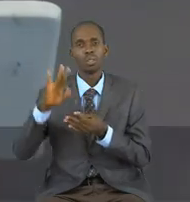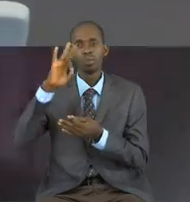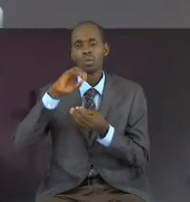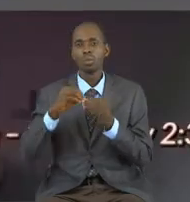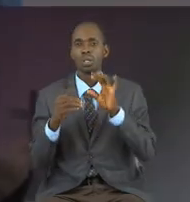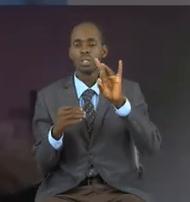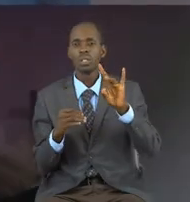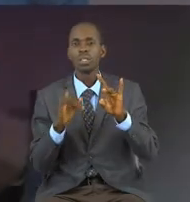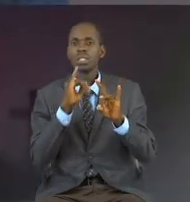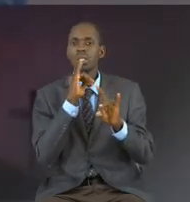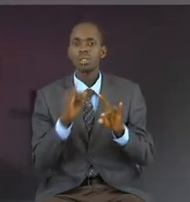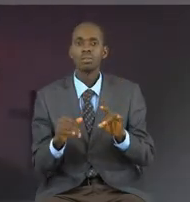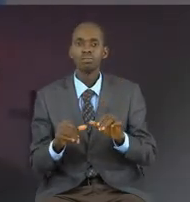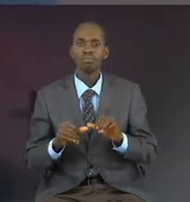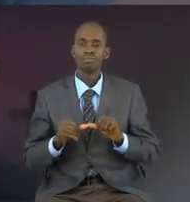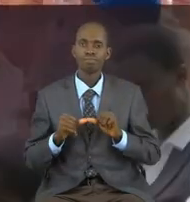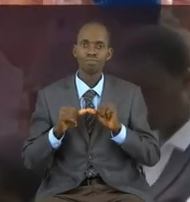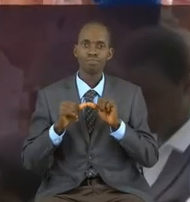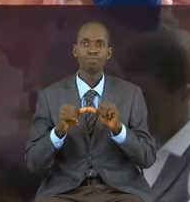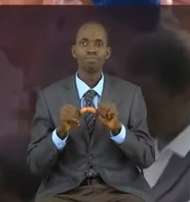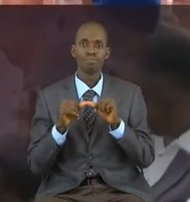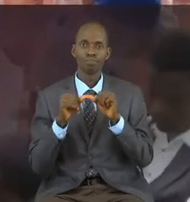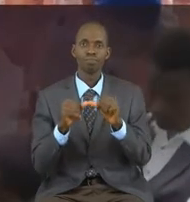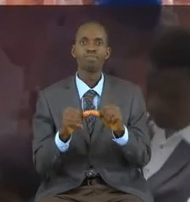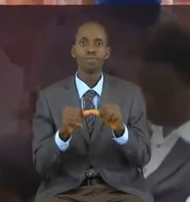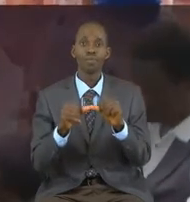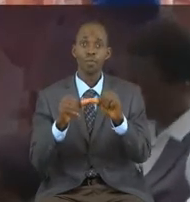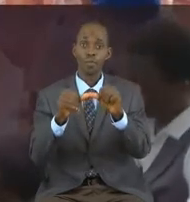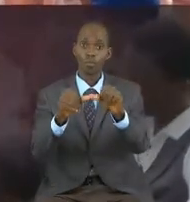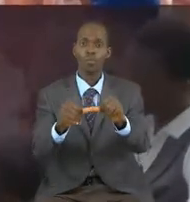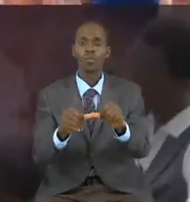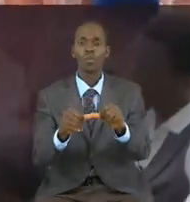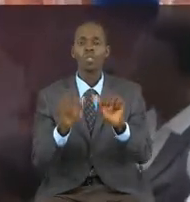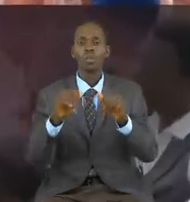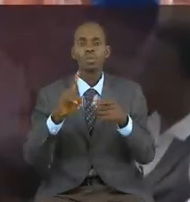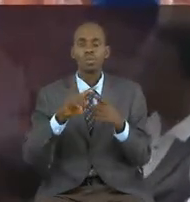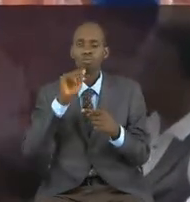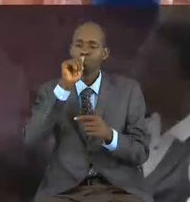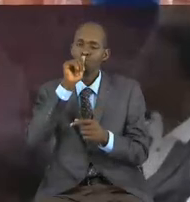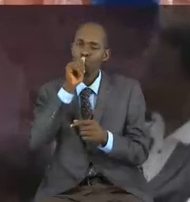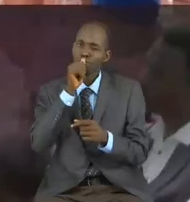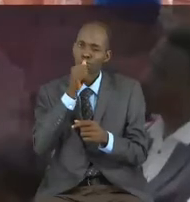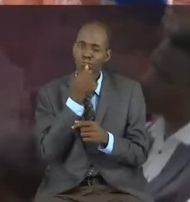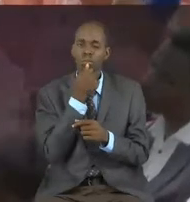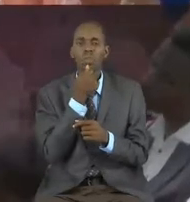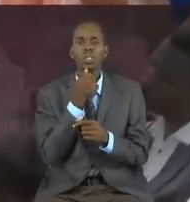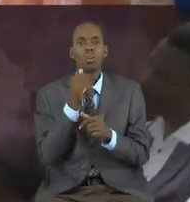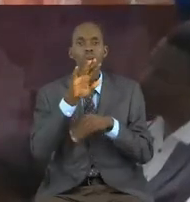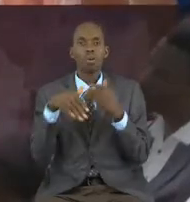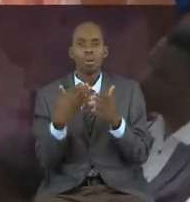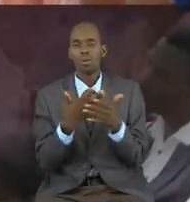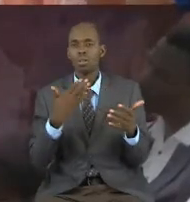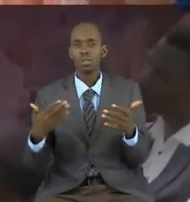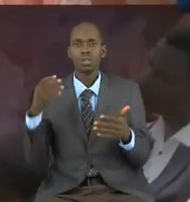perseverance. Perseverance, able to endure all things for the elect's sake. The power